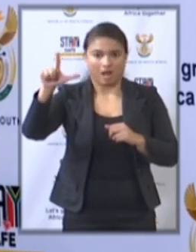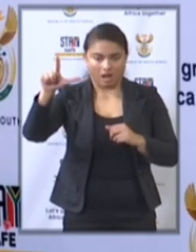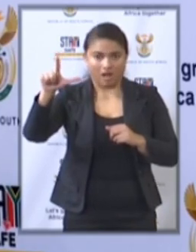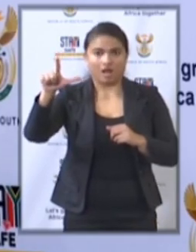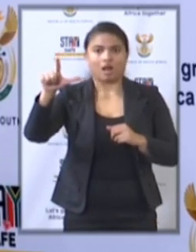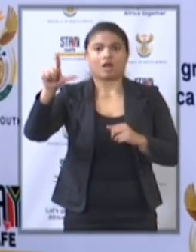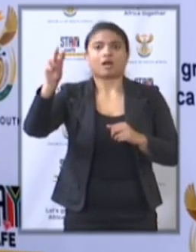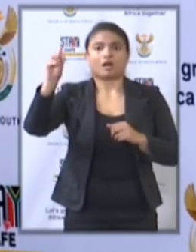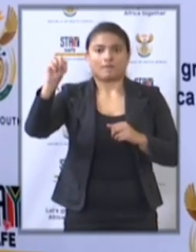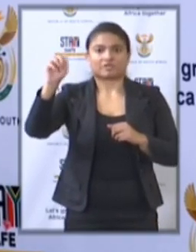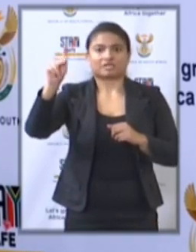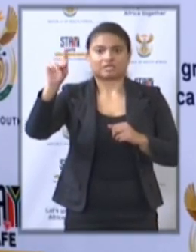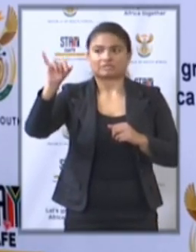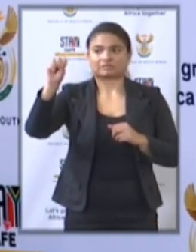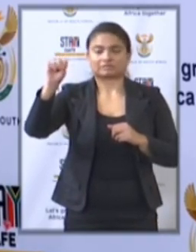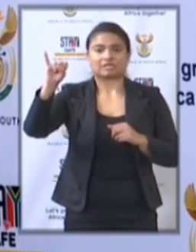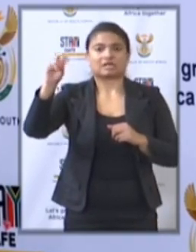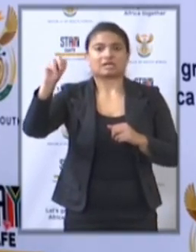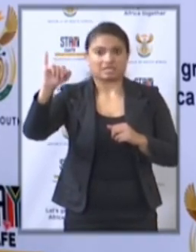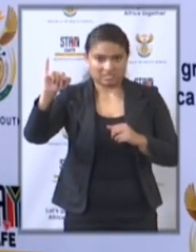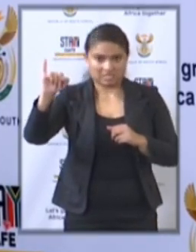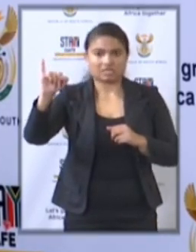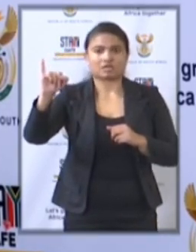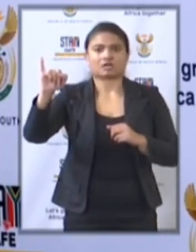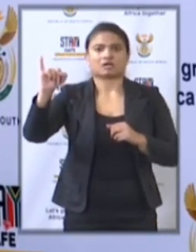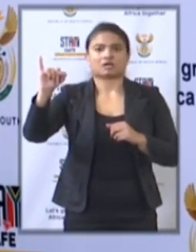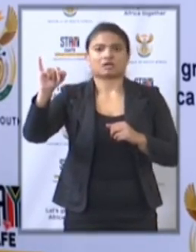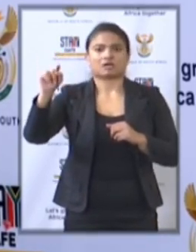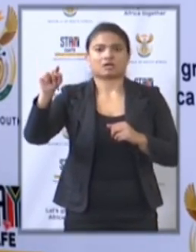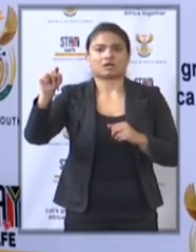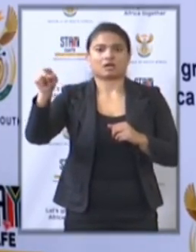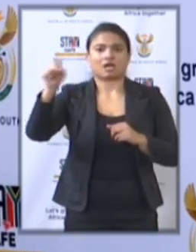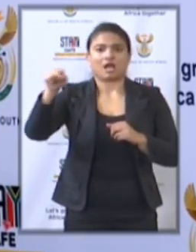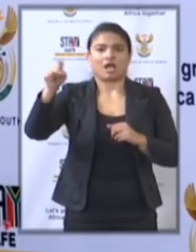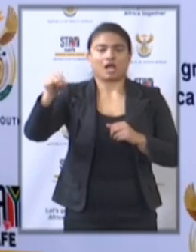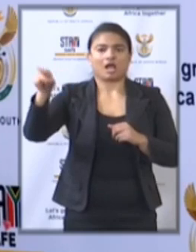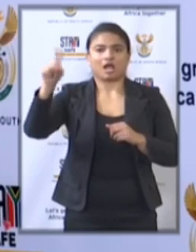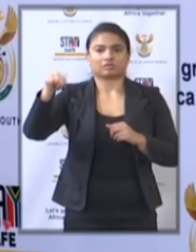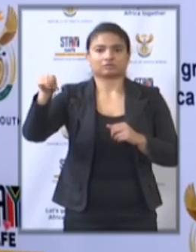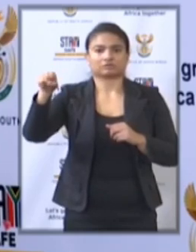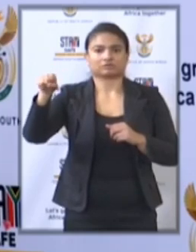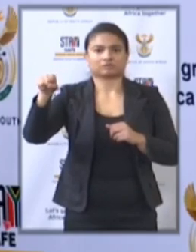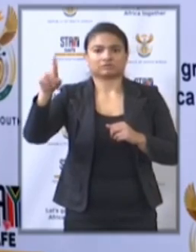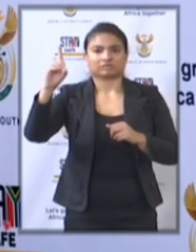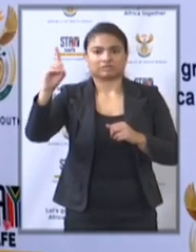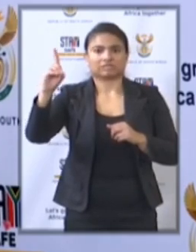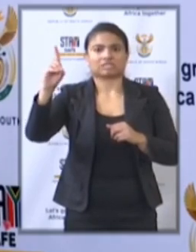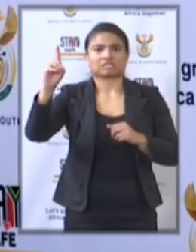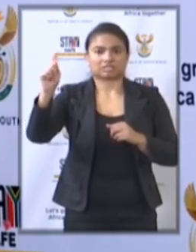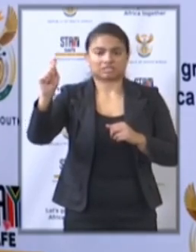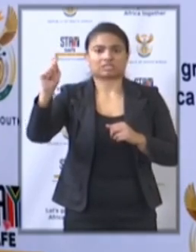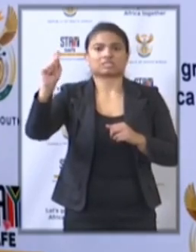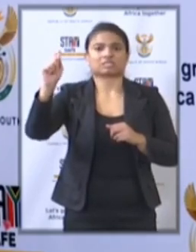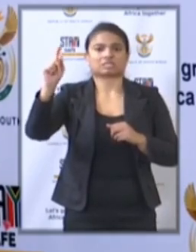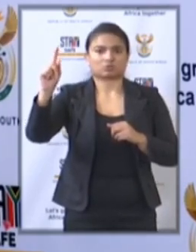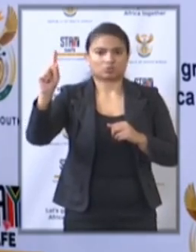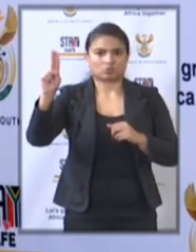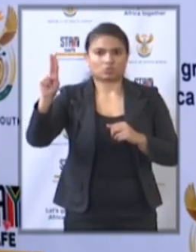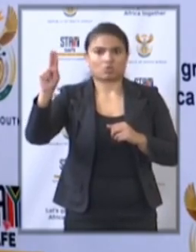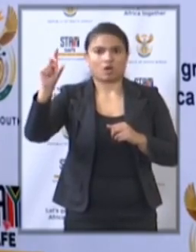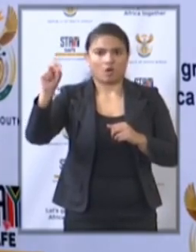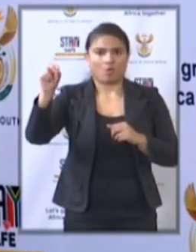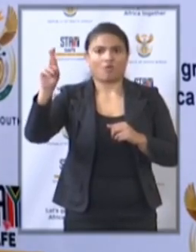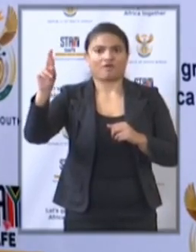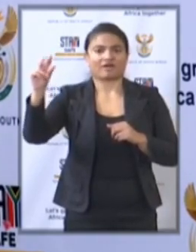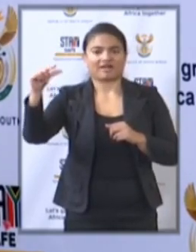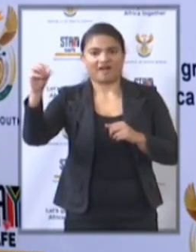ishmael.mnisi@dst.gov.za. If you want to send those details to the Office of the Minister, we will then take it from there and